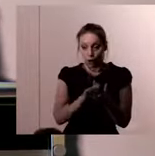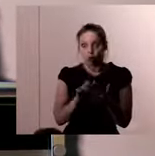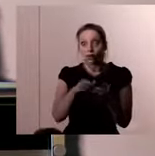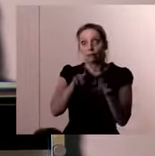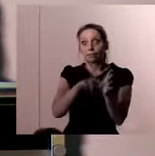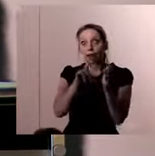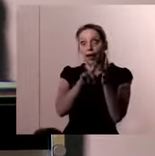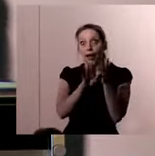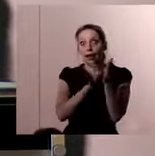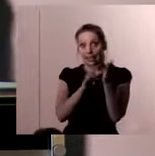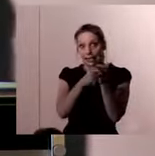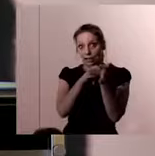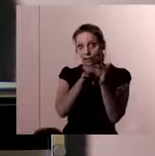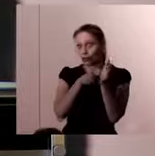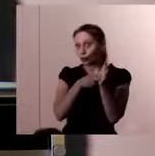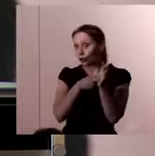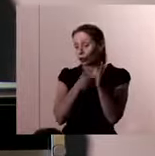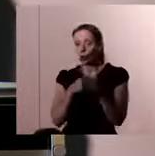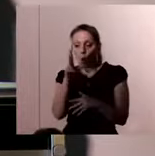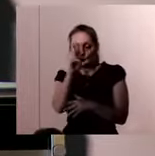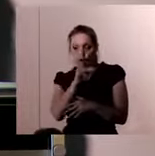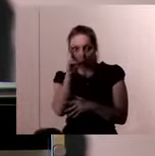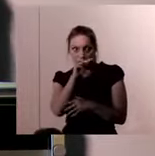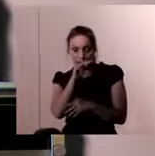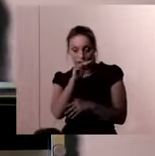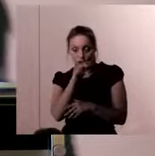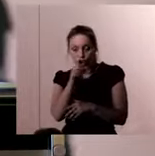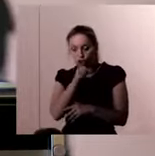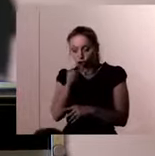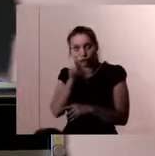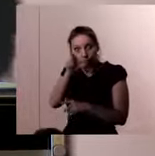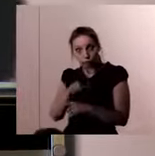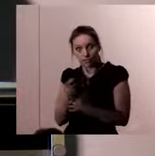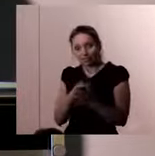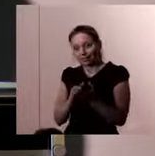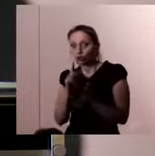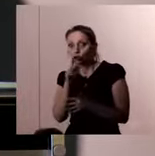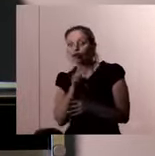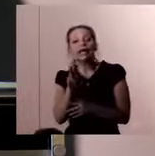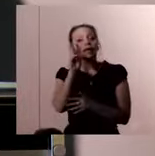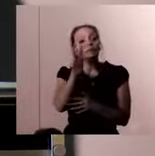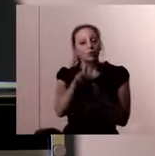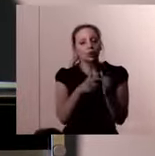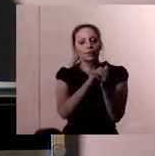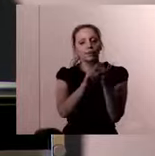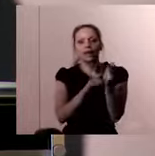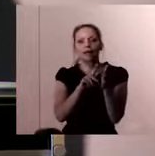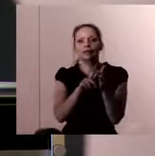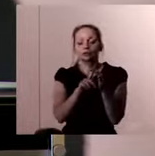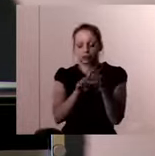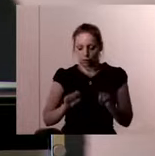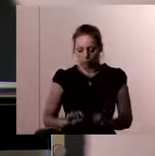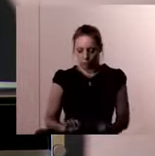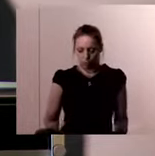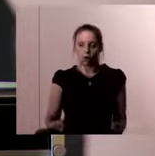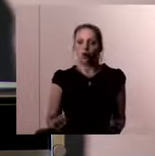intern. It wasn't written by a young journalist as a joke. If you look up this article online, the byline links